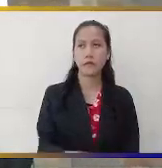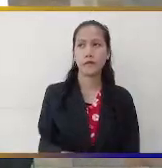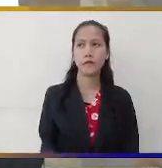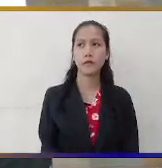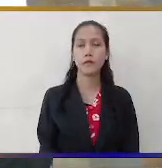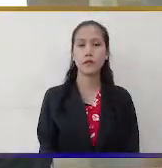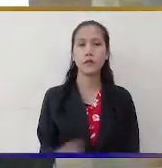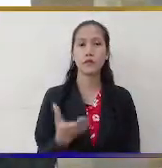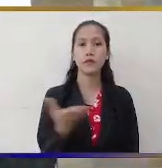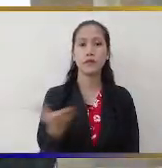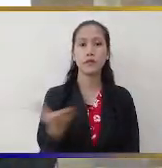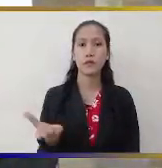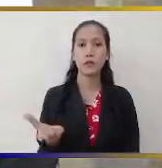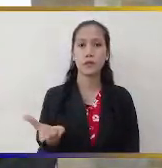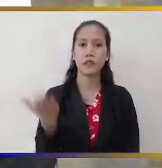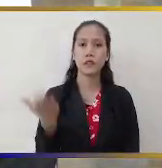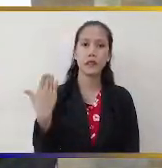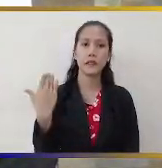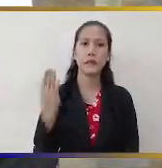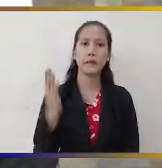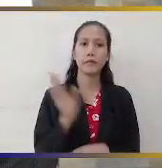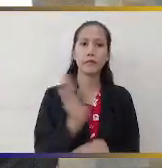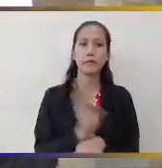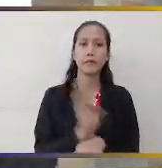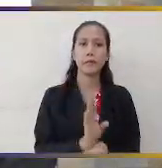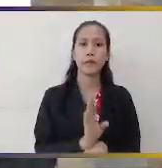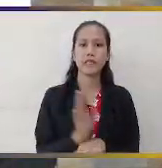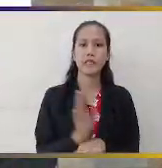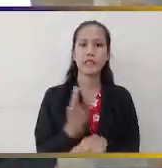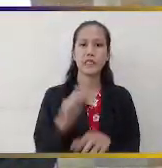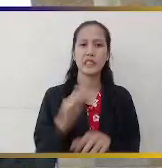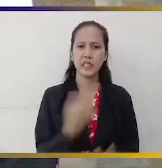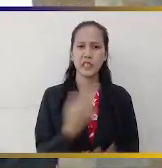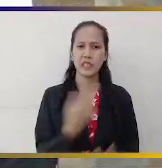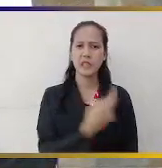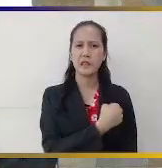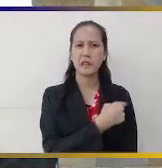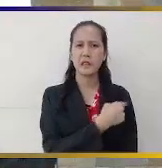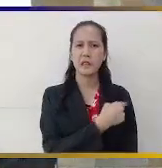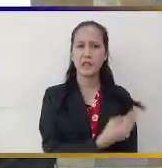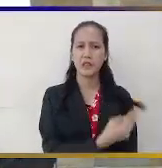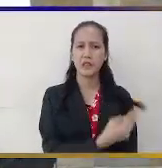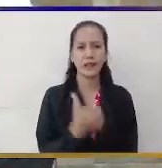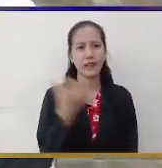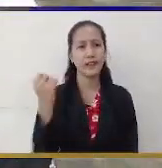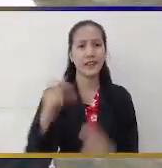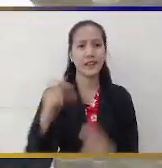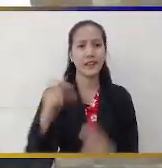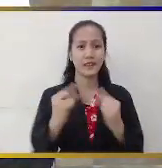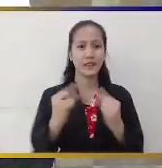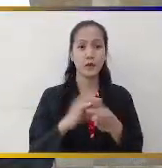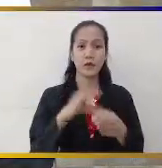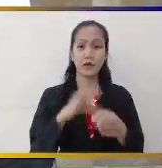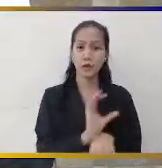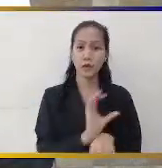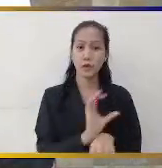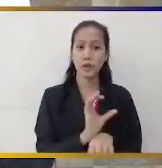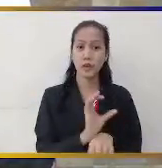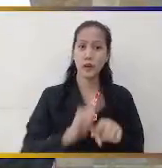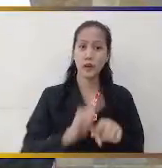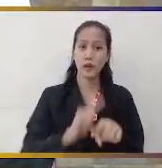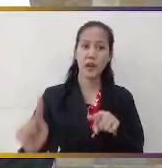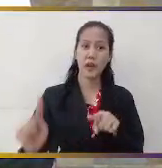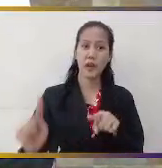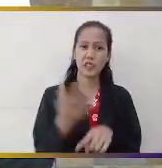busy in maybe the religion, maybe the, you know, some denominational church. You were busy, but you were